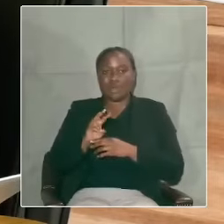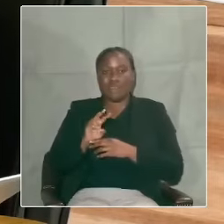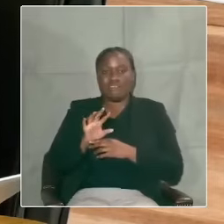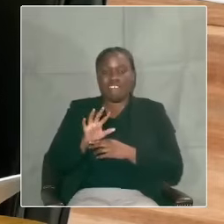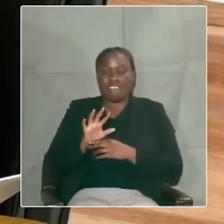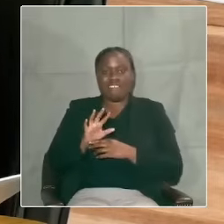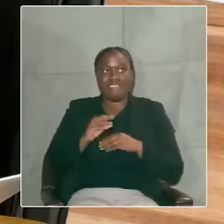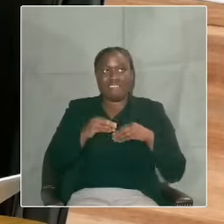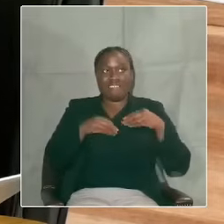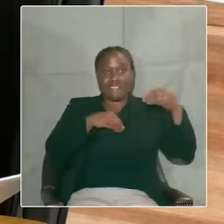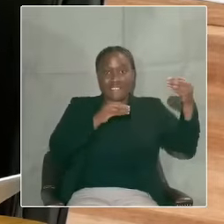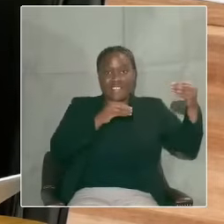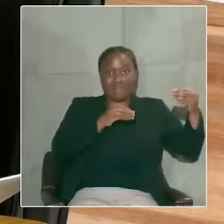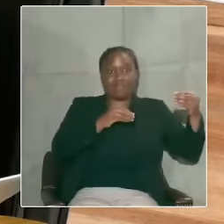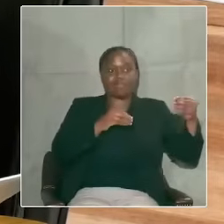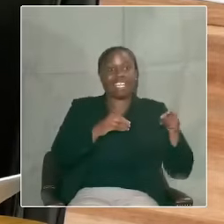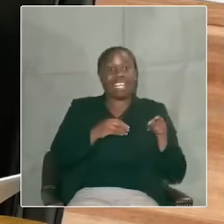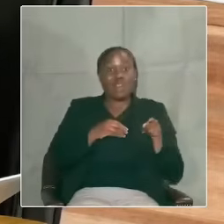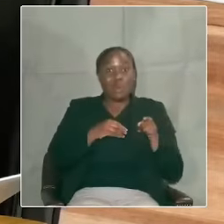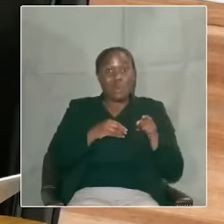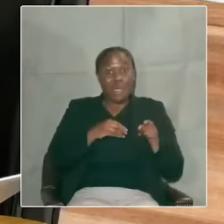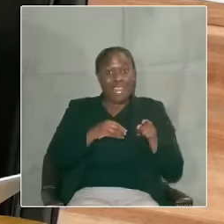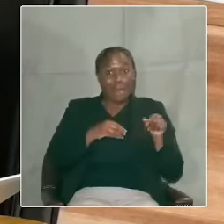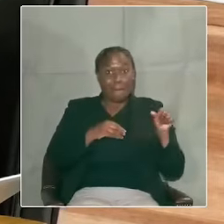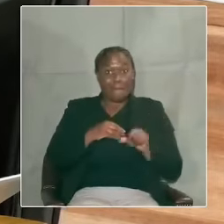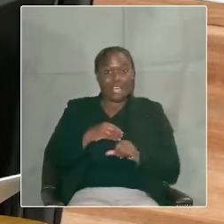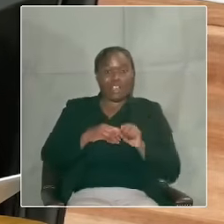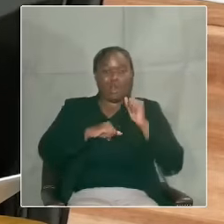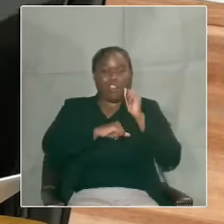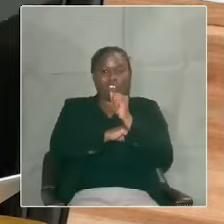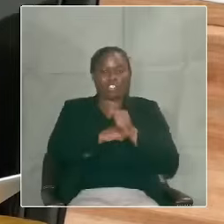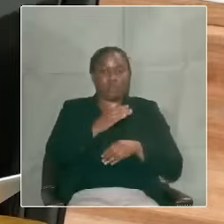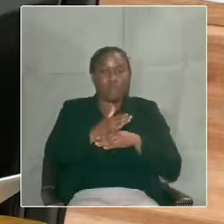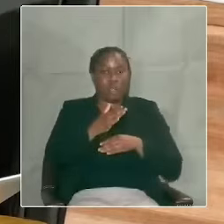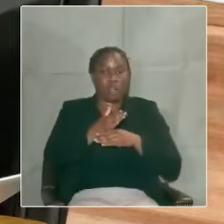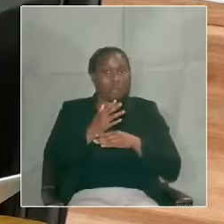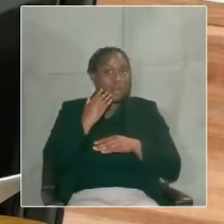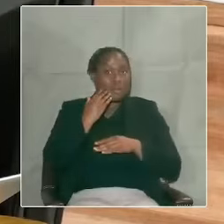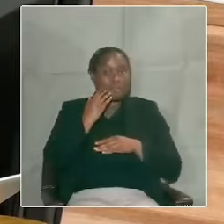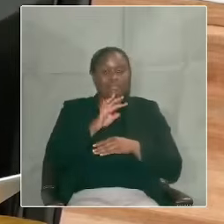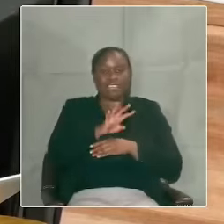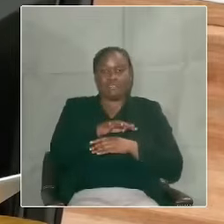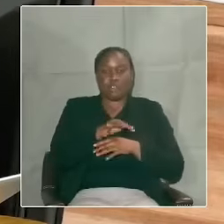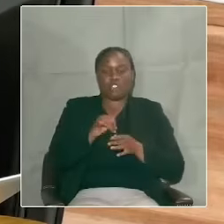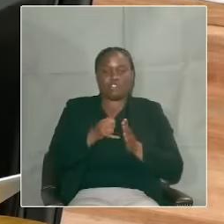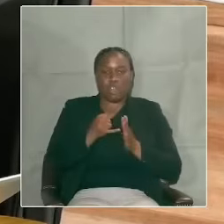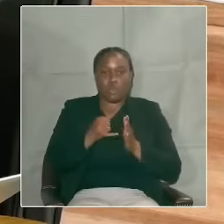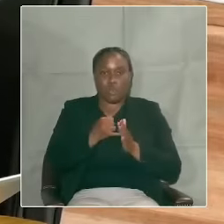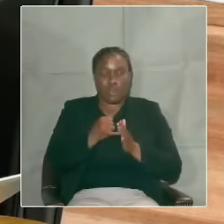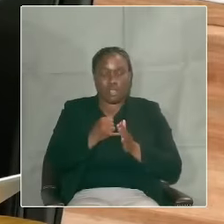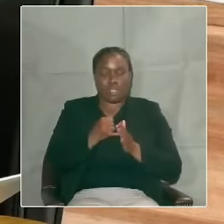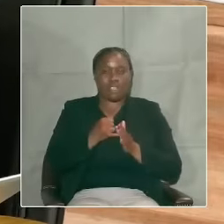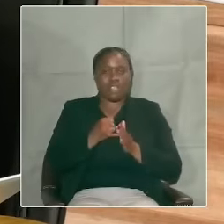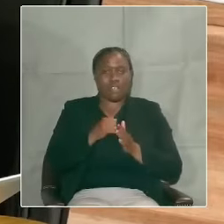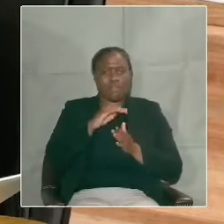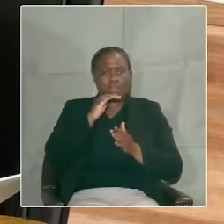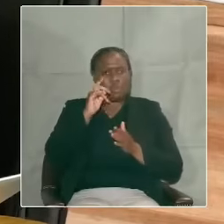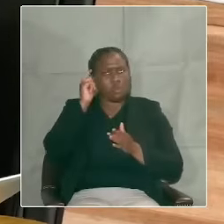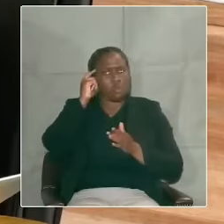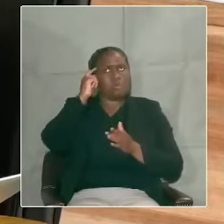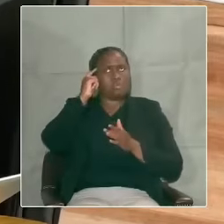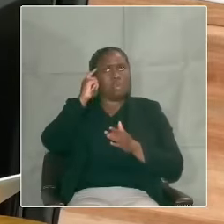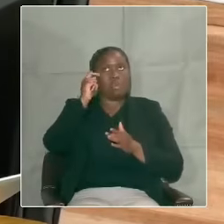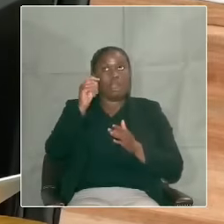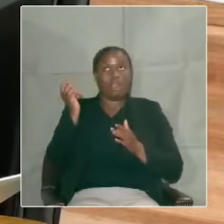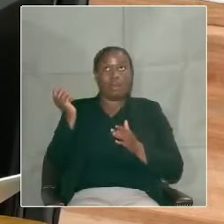And you were due to return to the office on 14 January that you, like you say, and you say you had considered that you would address the